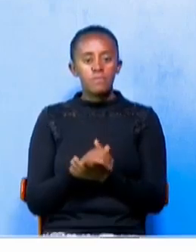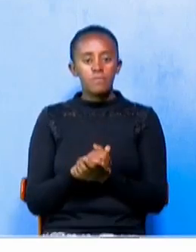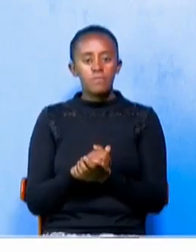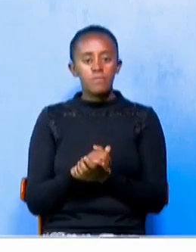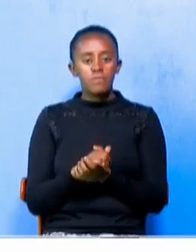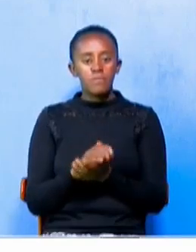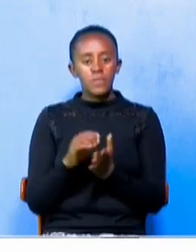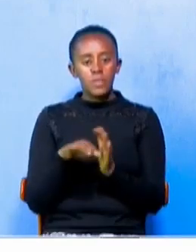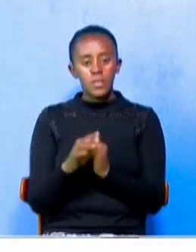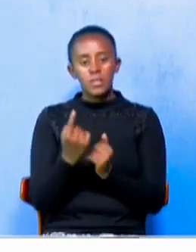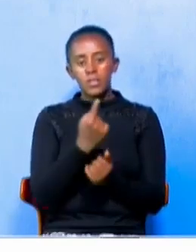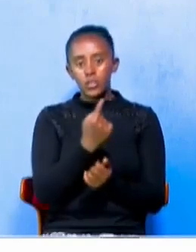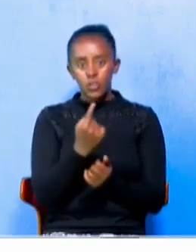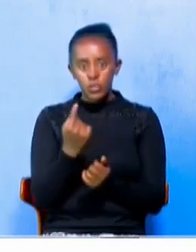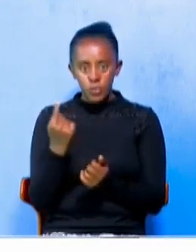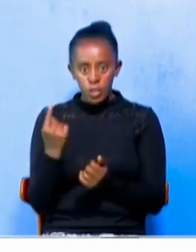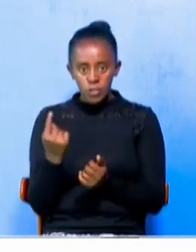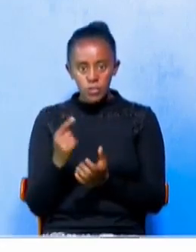in such